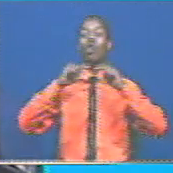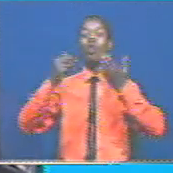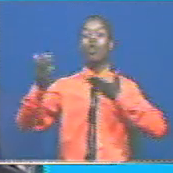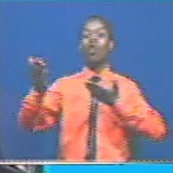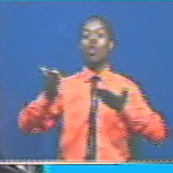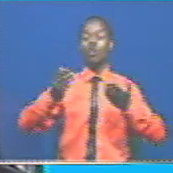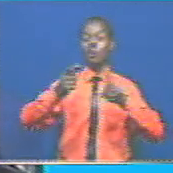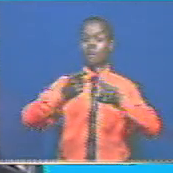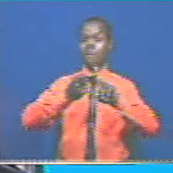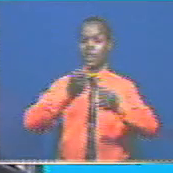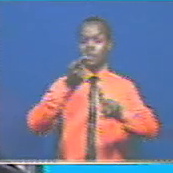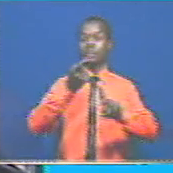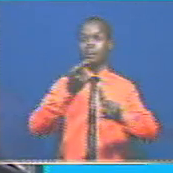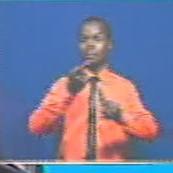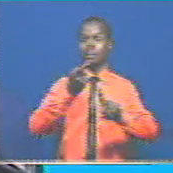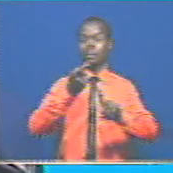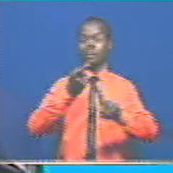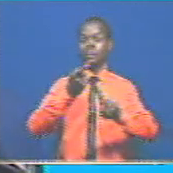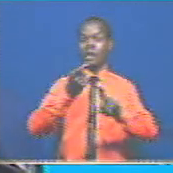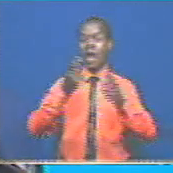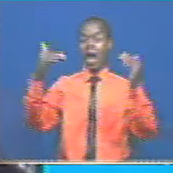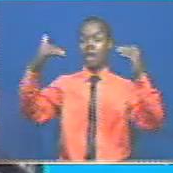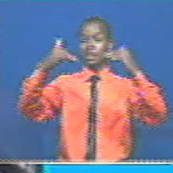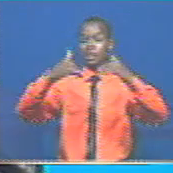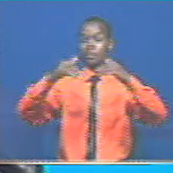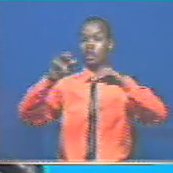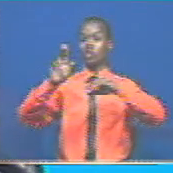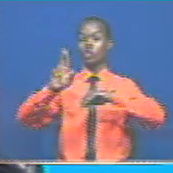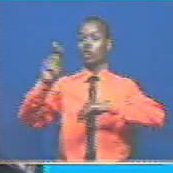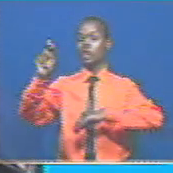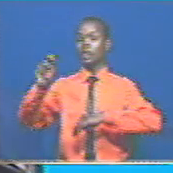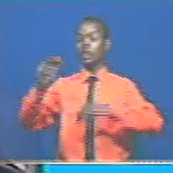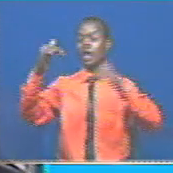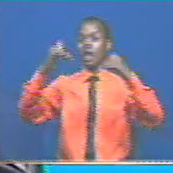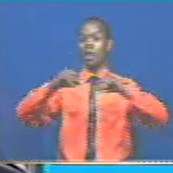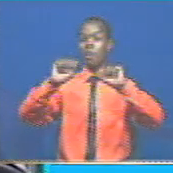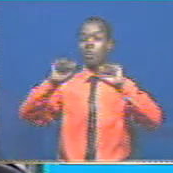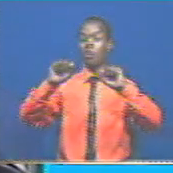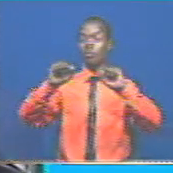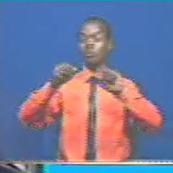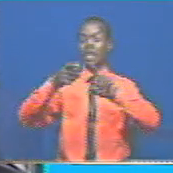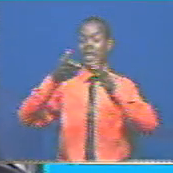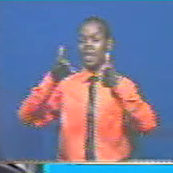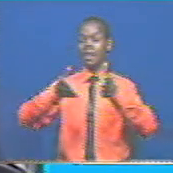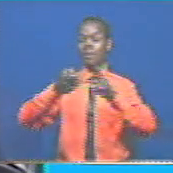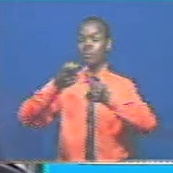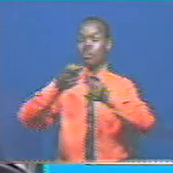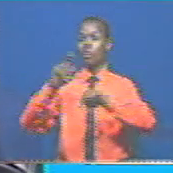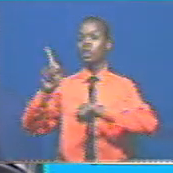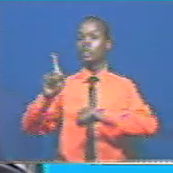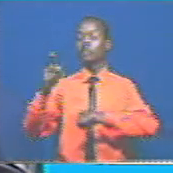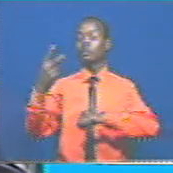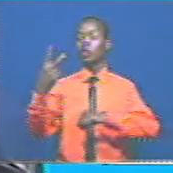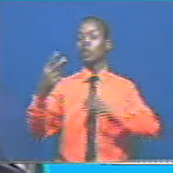the first ever Assembly of the United Nations assembly will be held from the 27th to the 31st